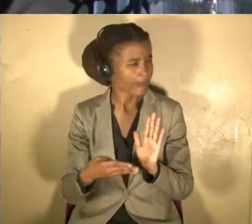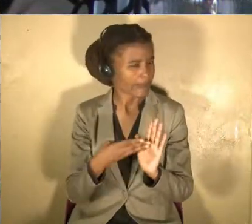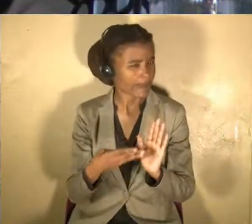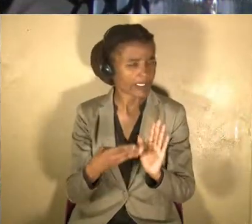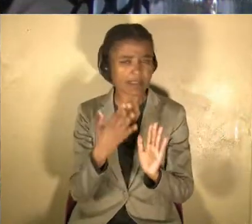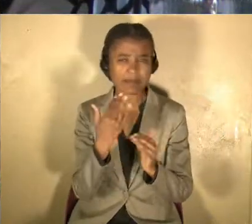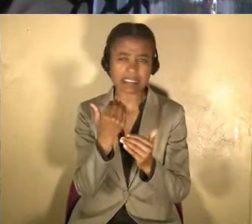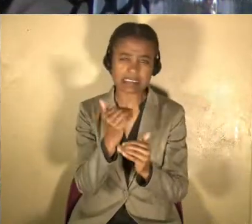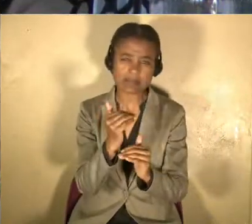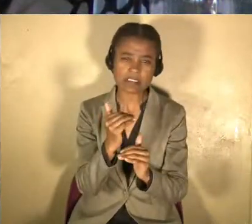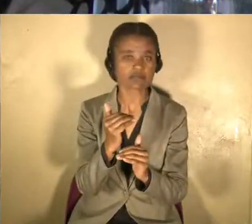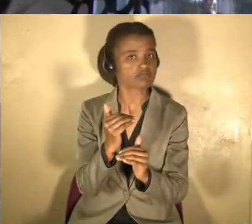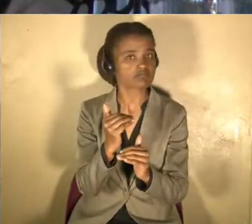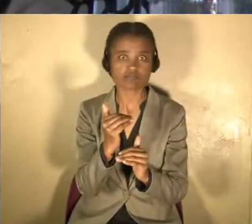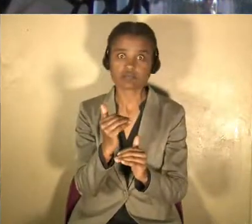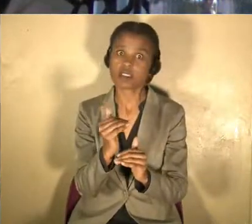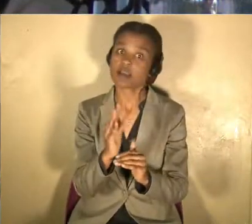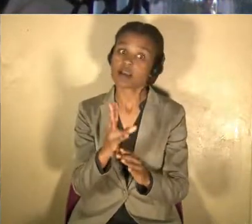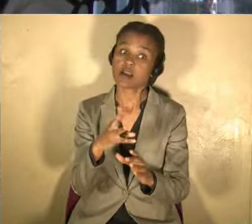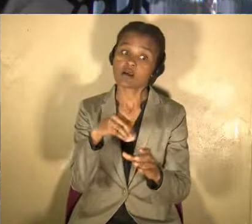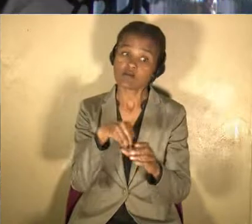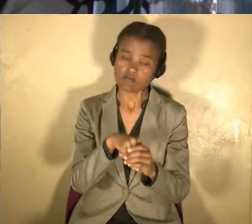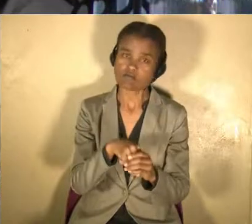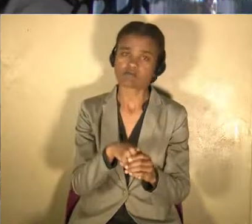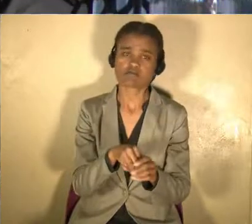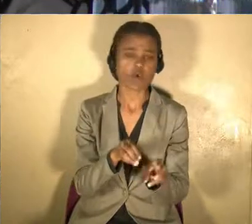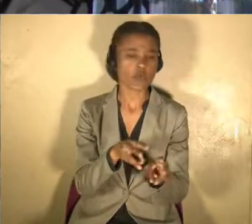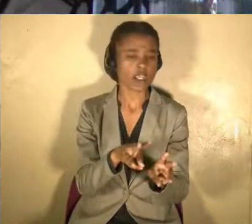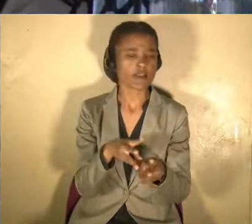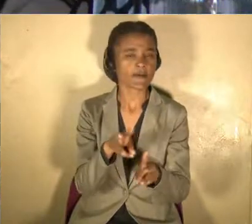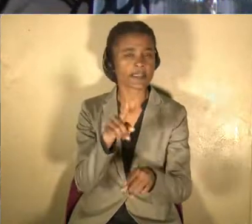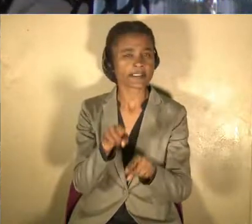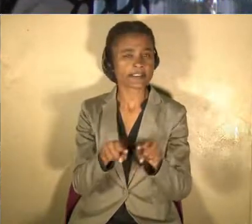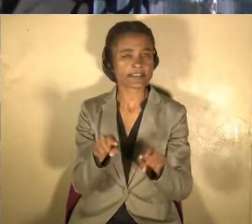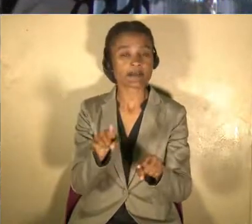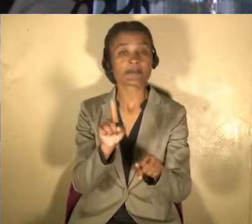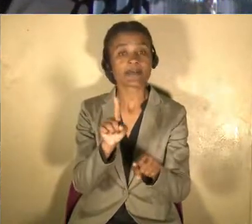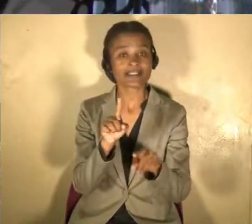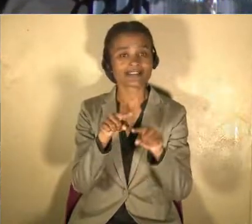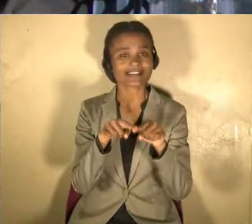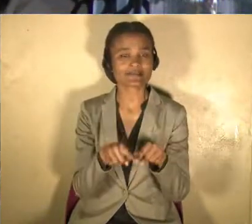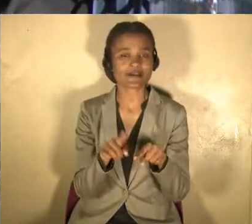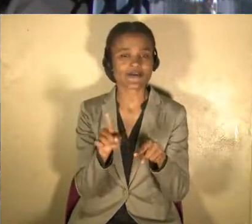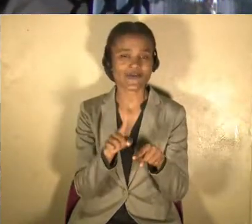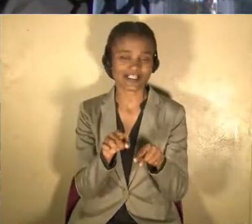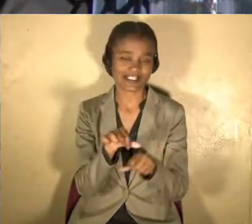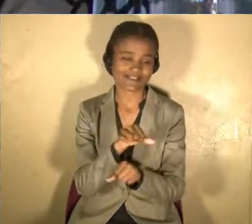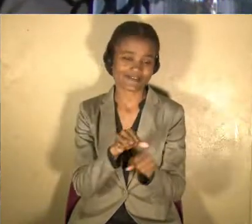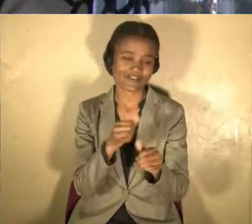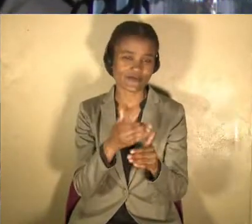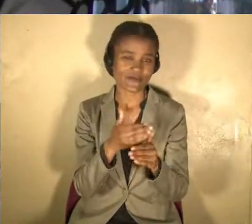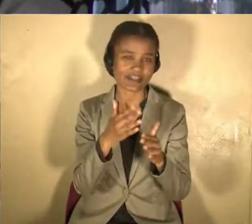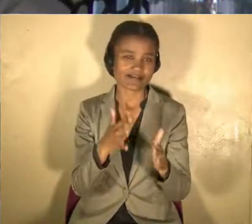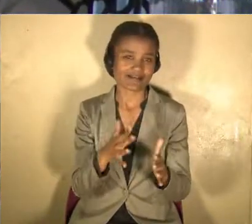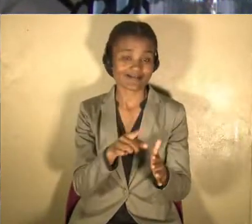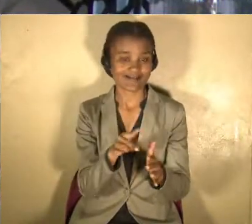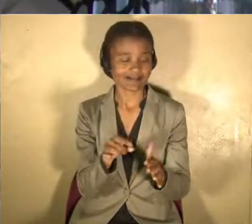Differ the options but based on that social worker's assessment, then a